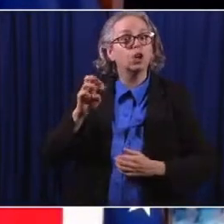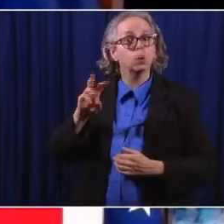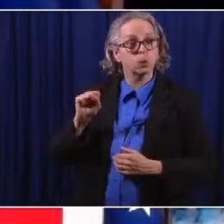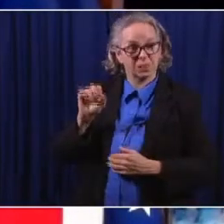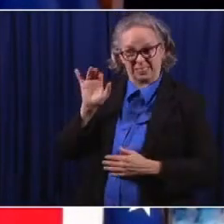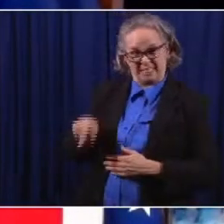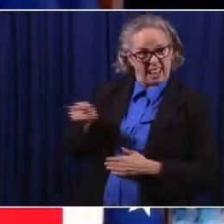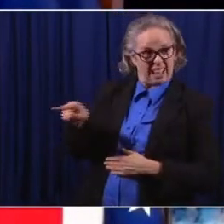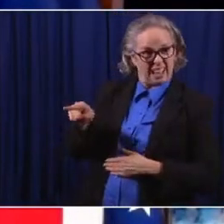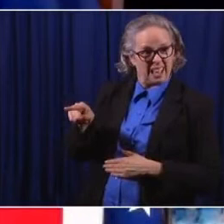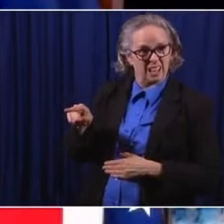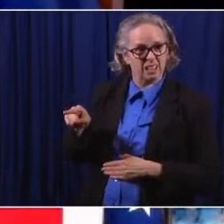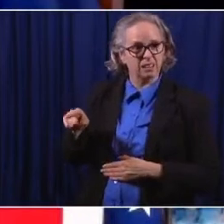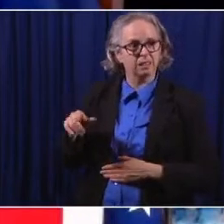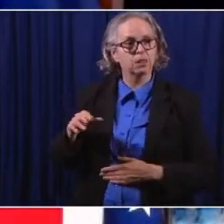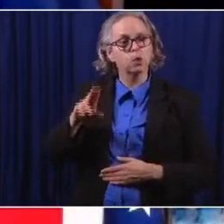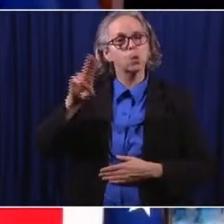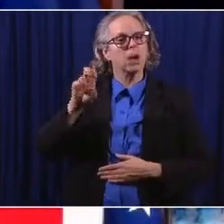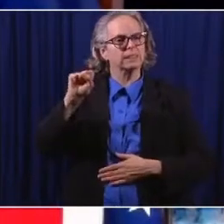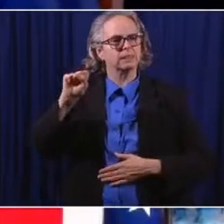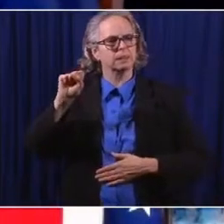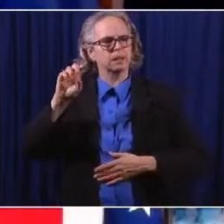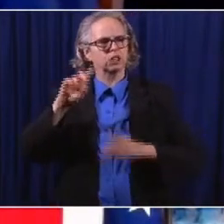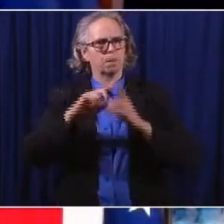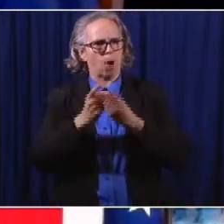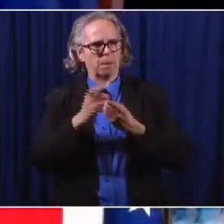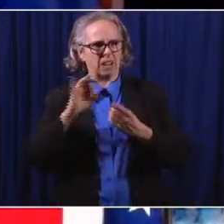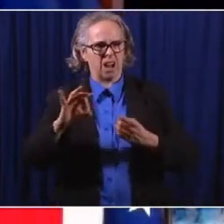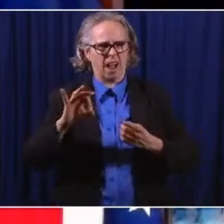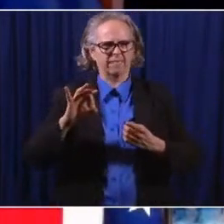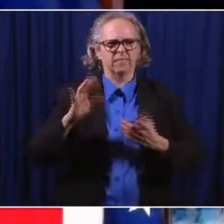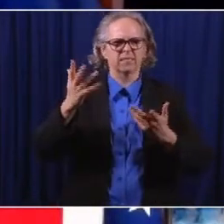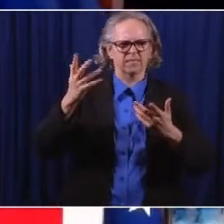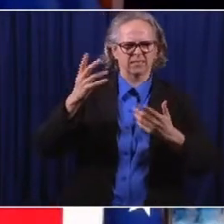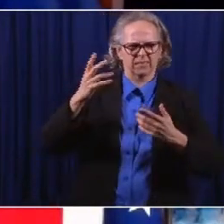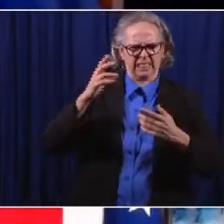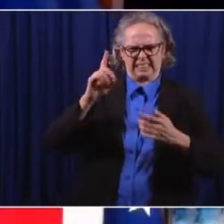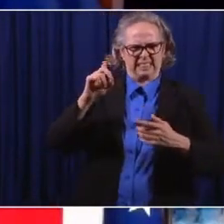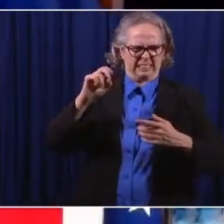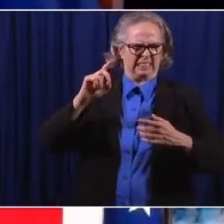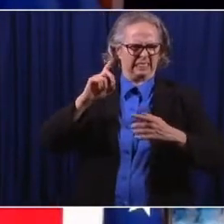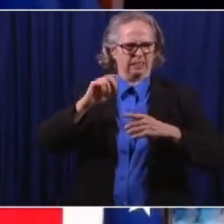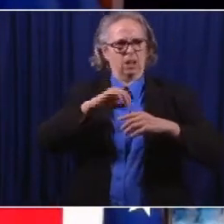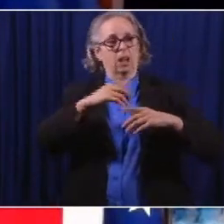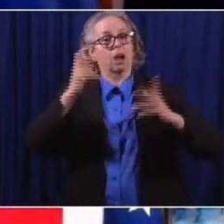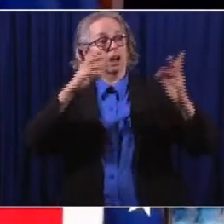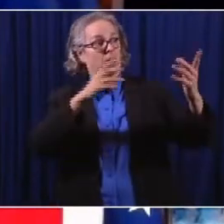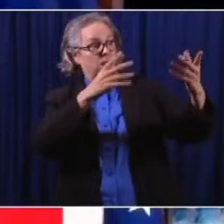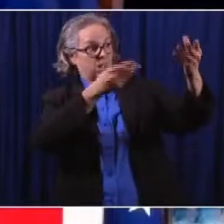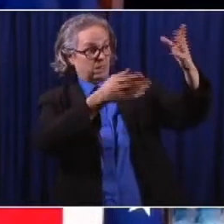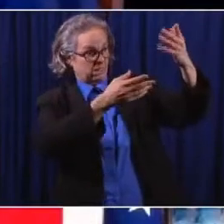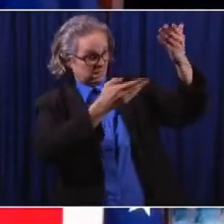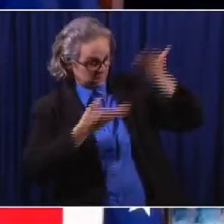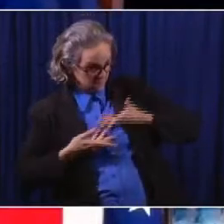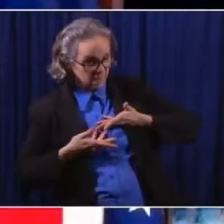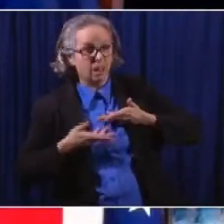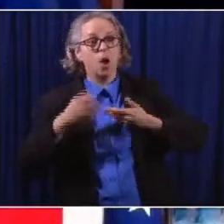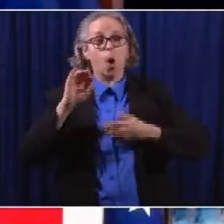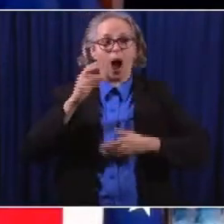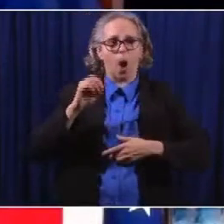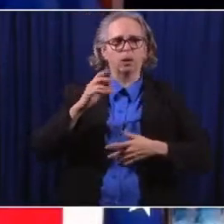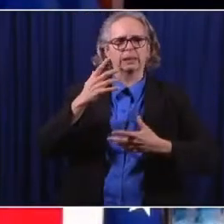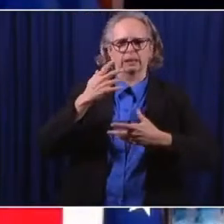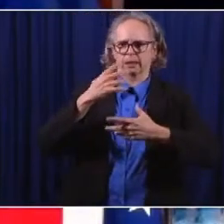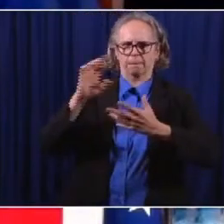The U.S. Department of Defense designated Ohio one of 6 states as a defense manufacturing community.